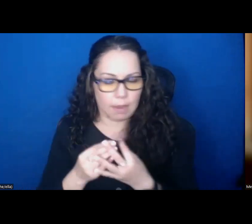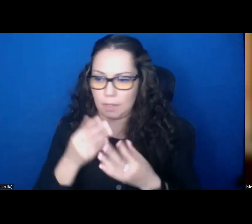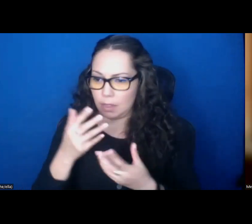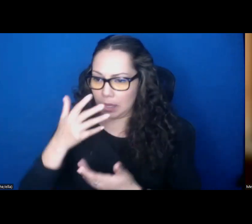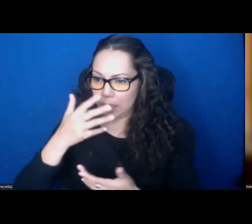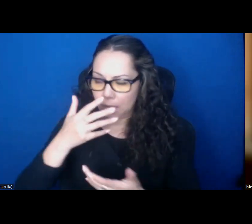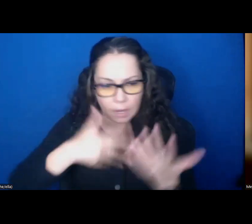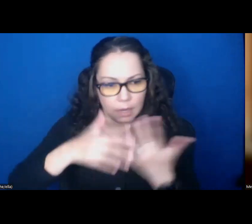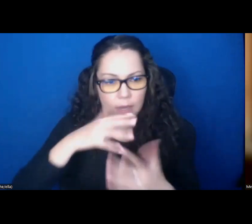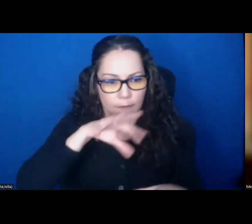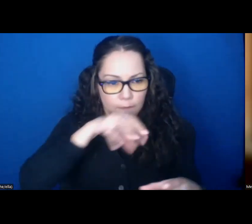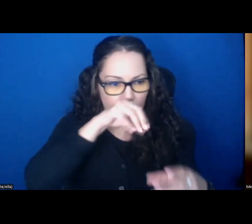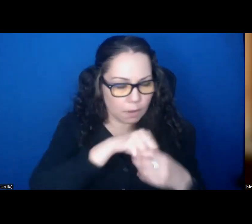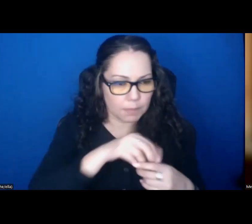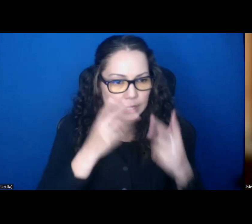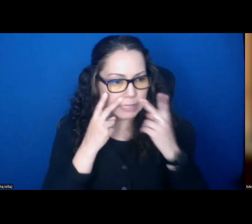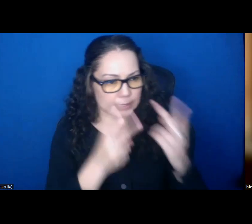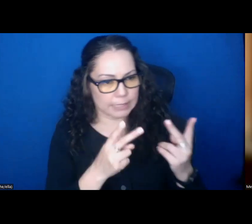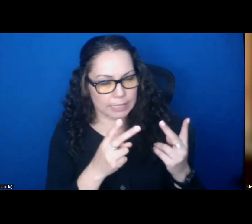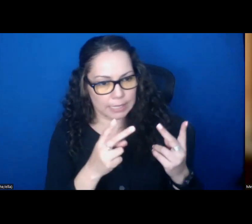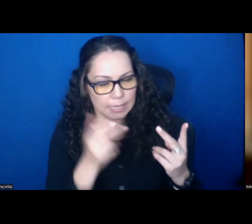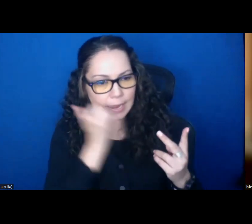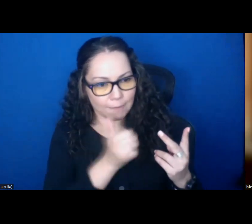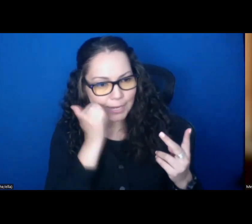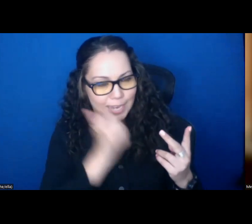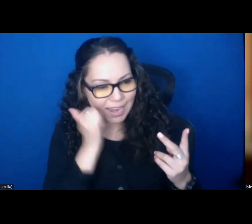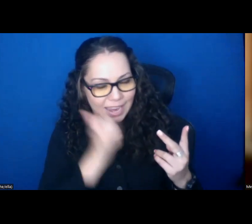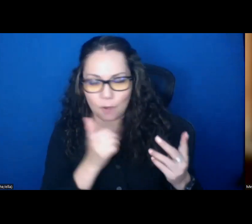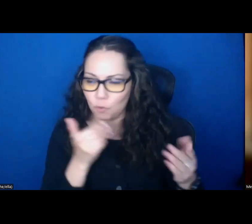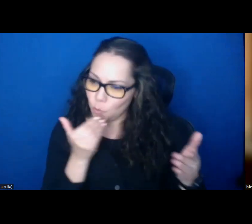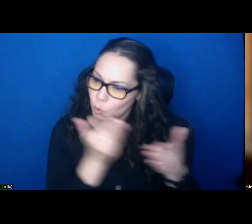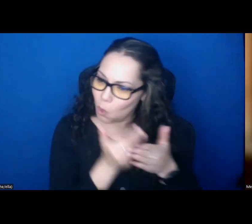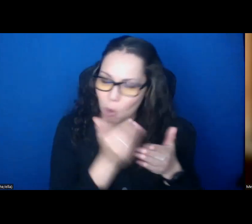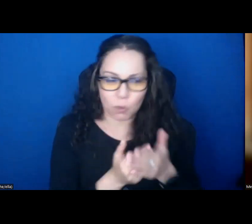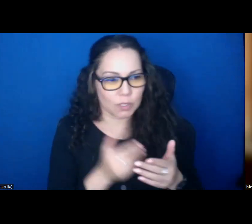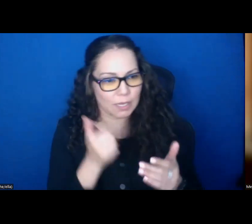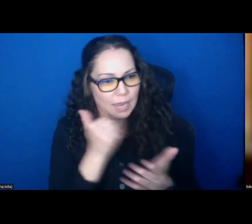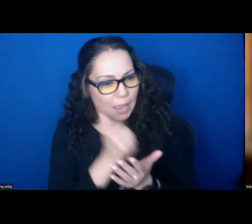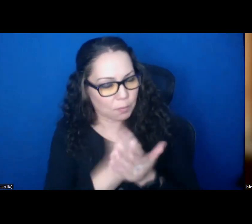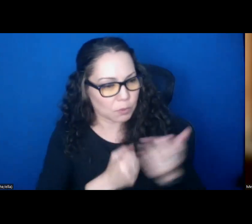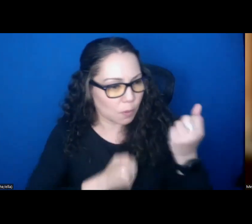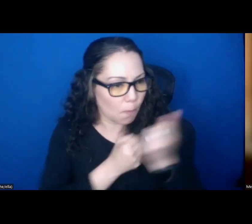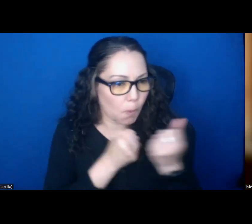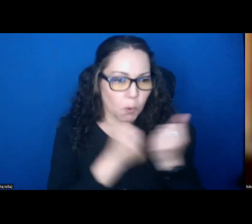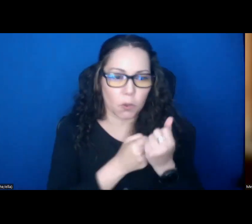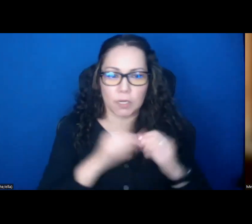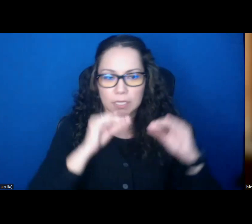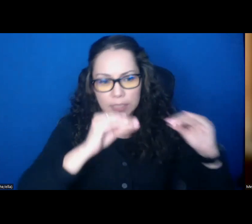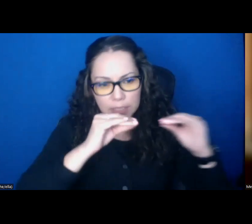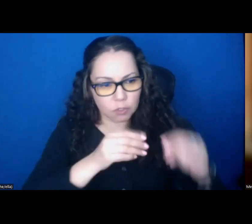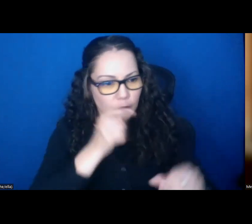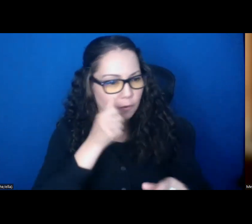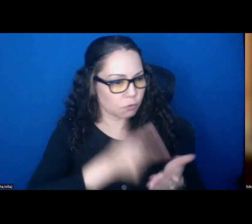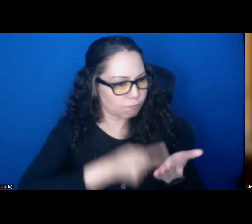I saw her like I did the others every single day. We were close. I helped to support her. I helped to teach her to advocate,